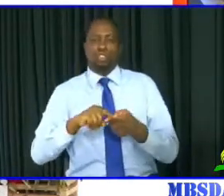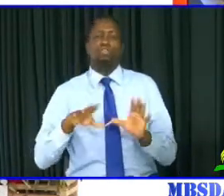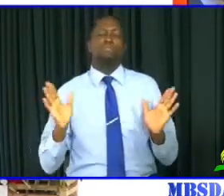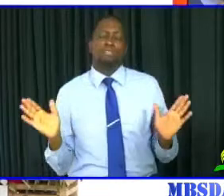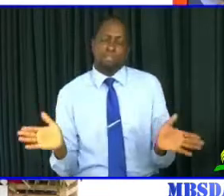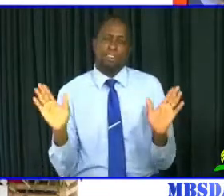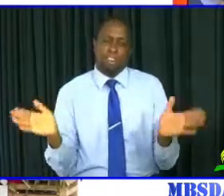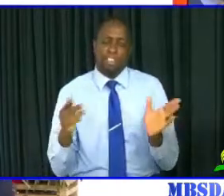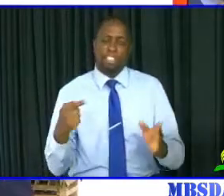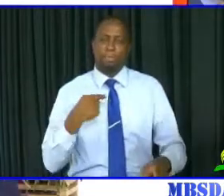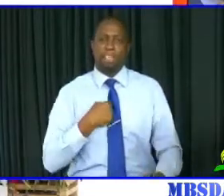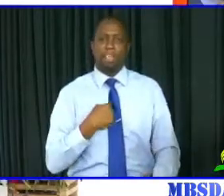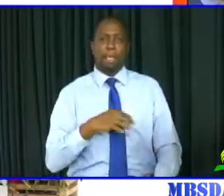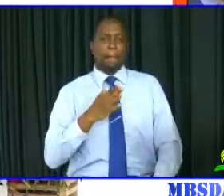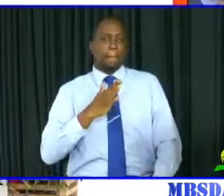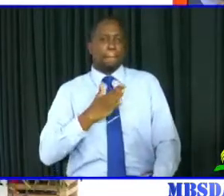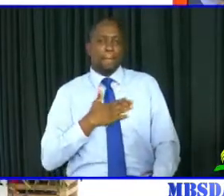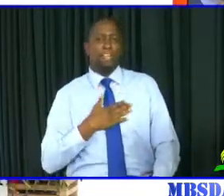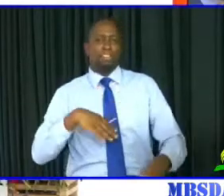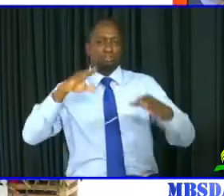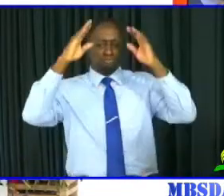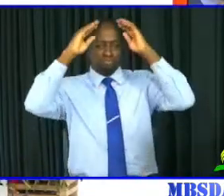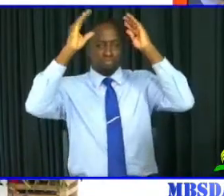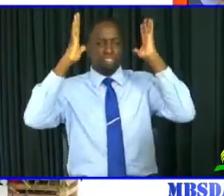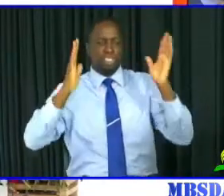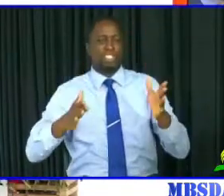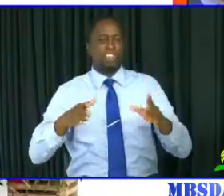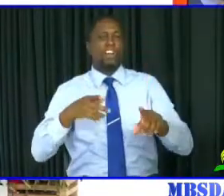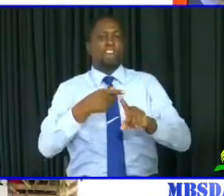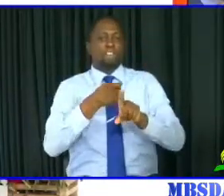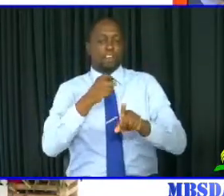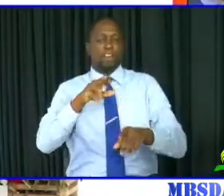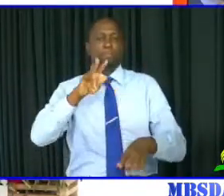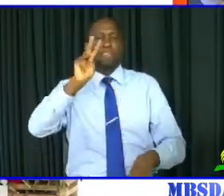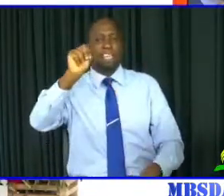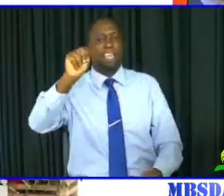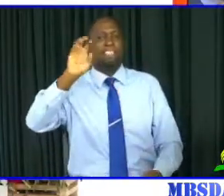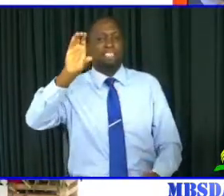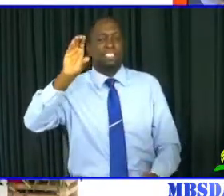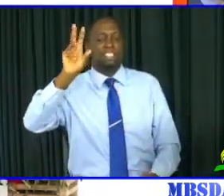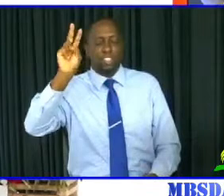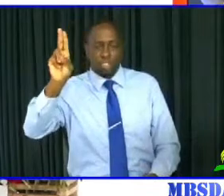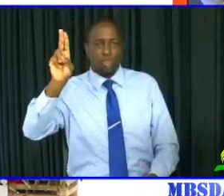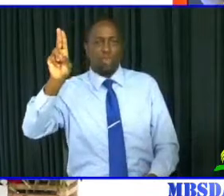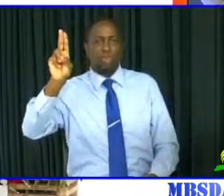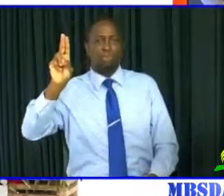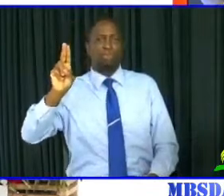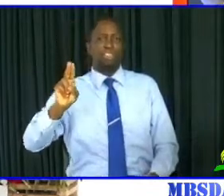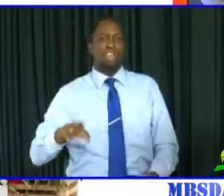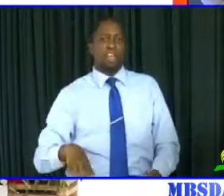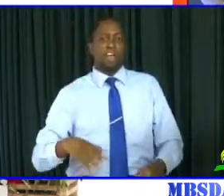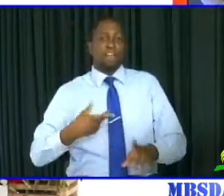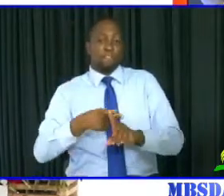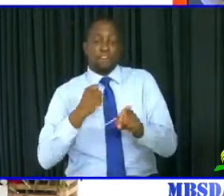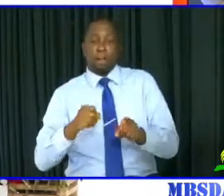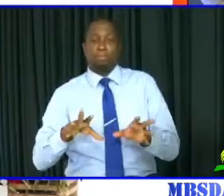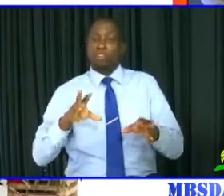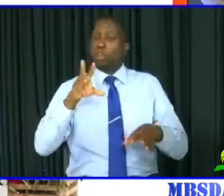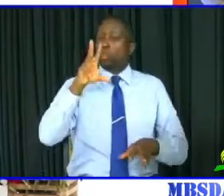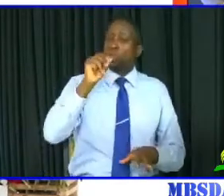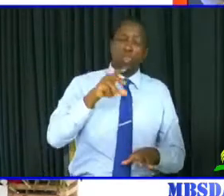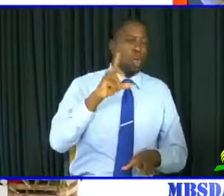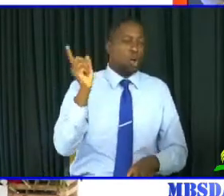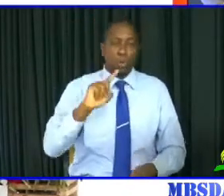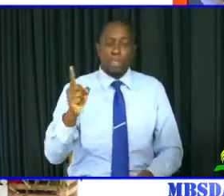My professor from NCU, my brother and friend, Dr. Denton Rohn, out of the blue would have sent